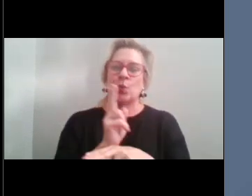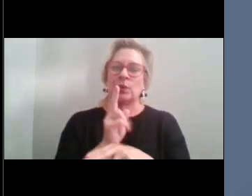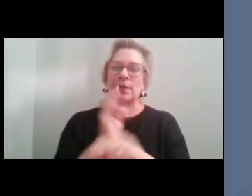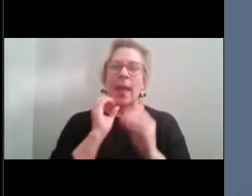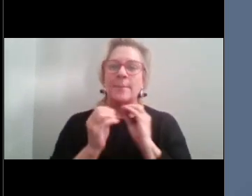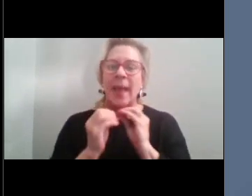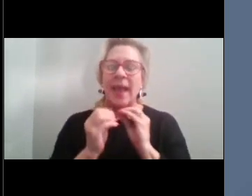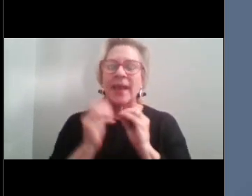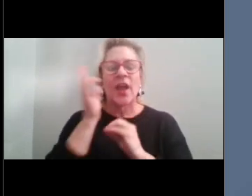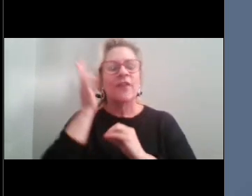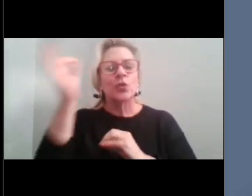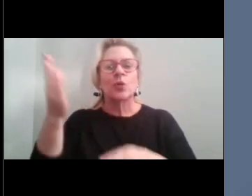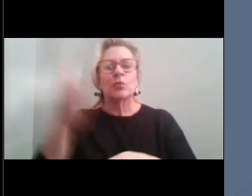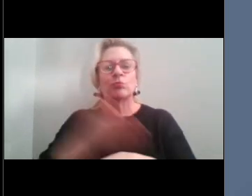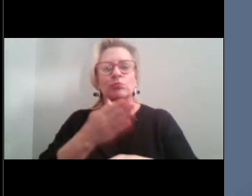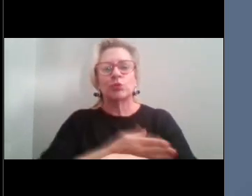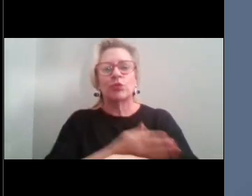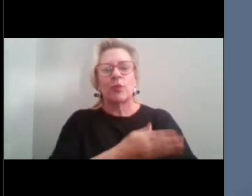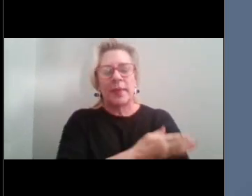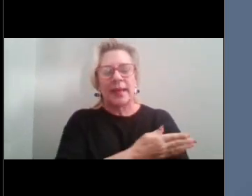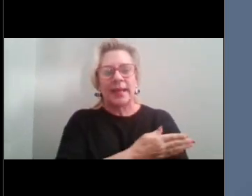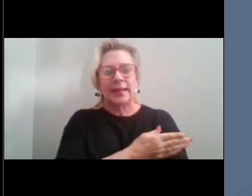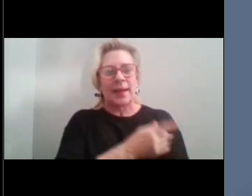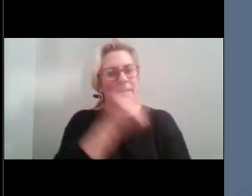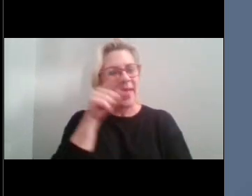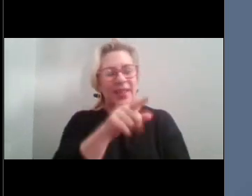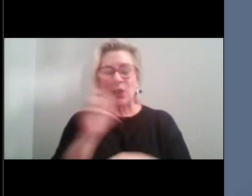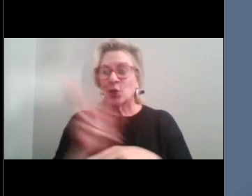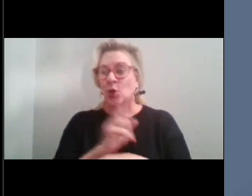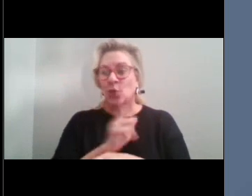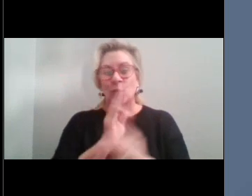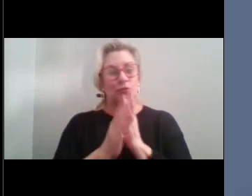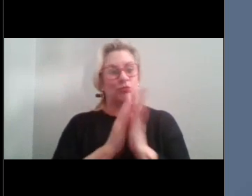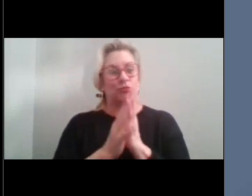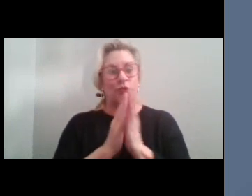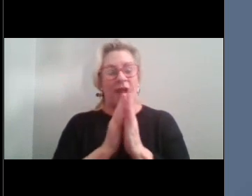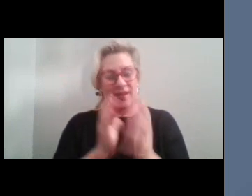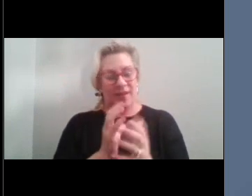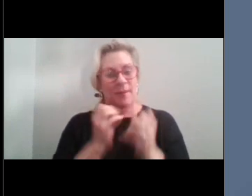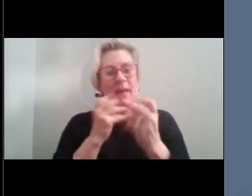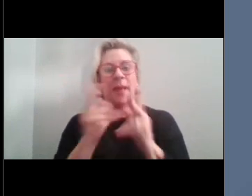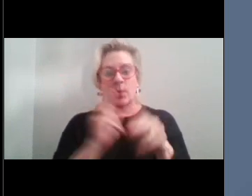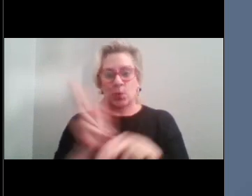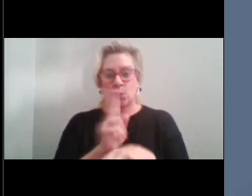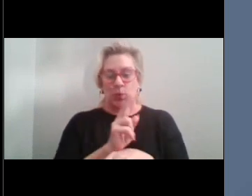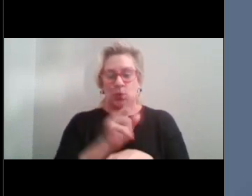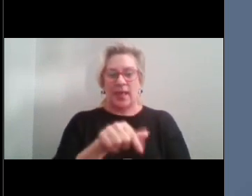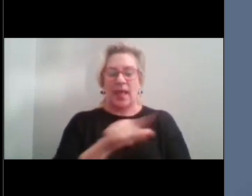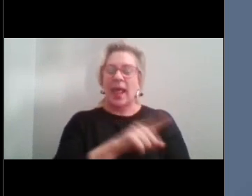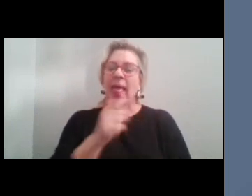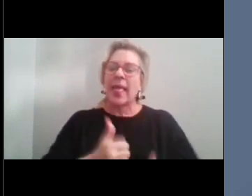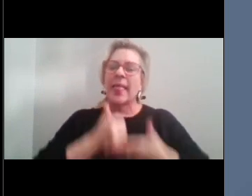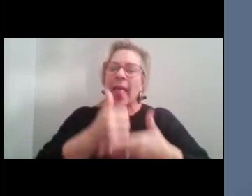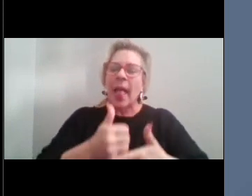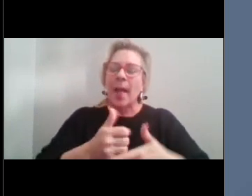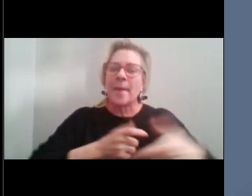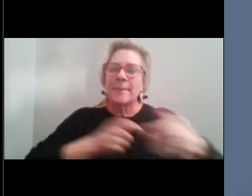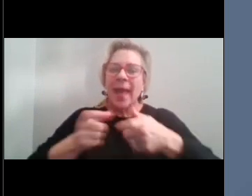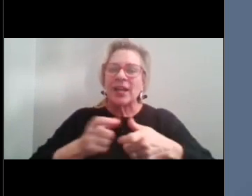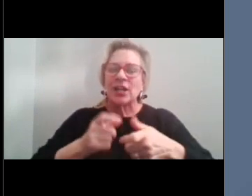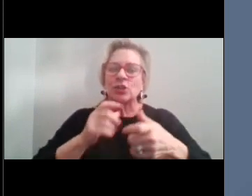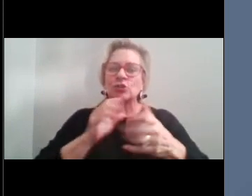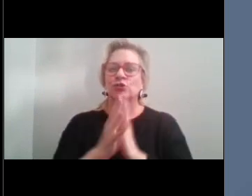and future improvements along these heavily traveled corridors. Express lanes also help manage traffic demand through pricing,